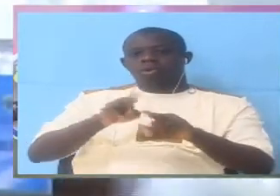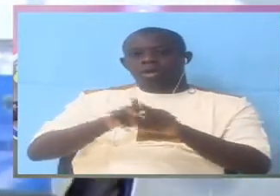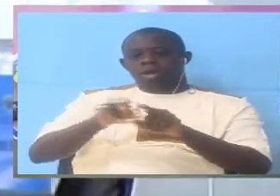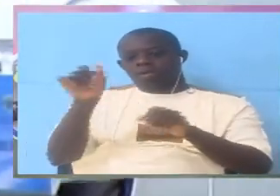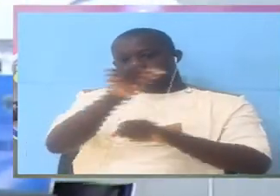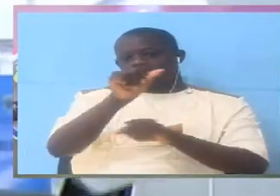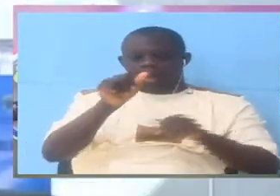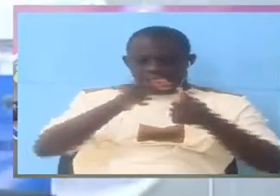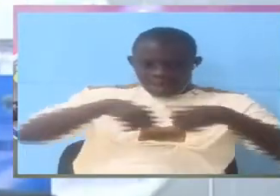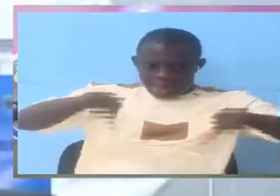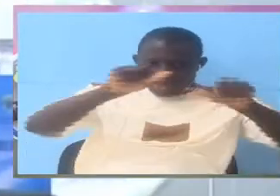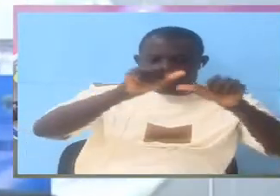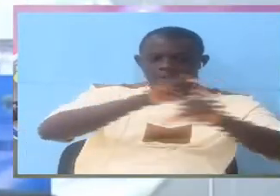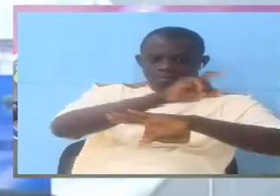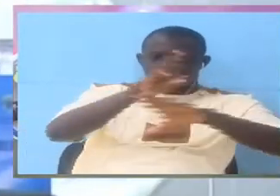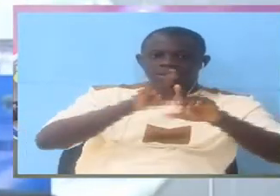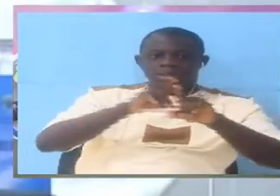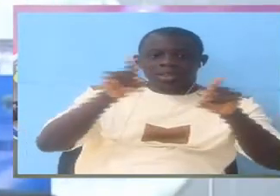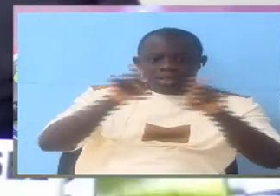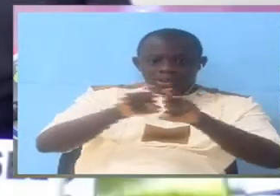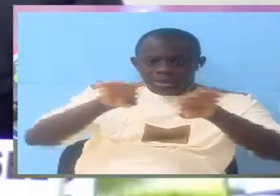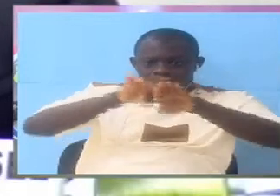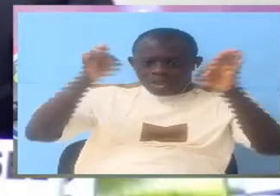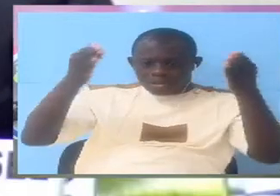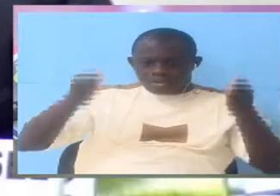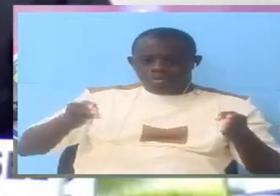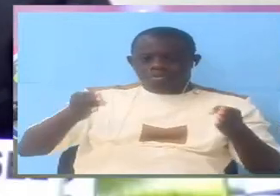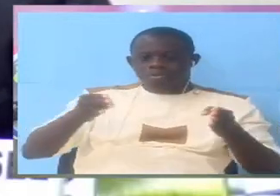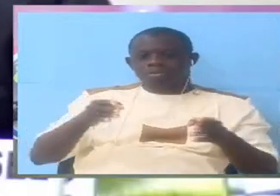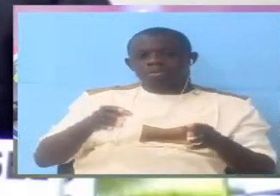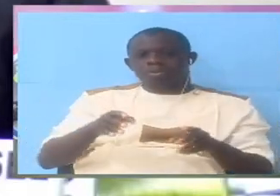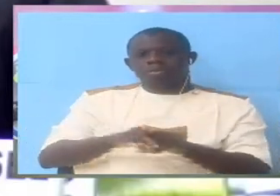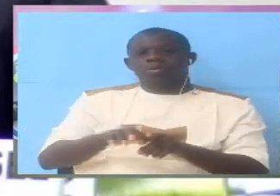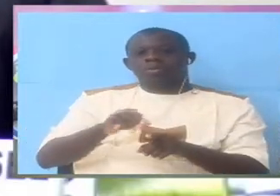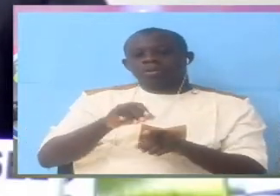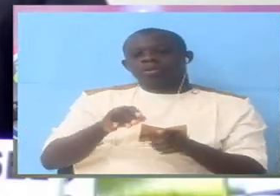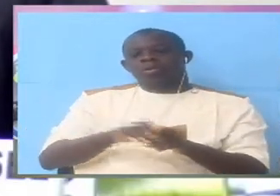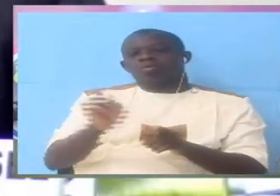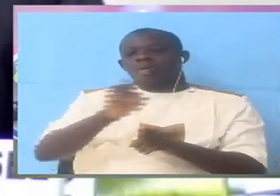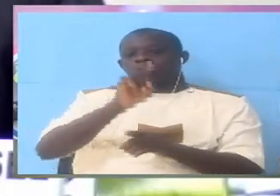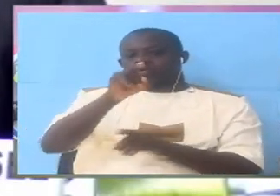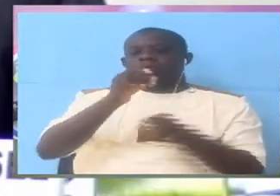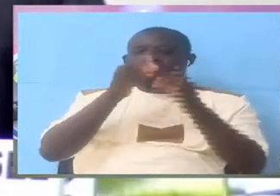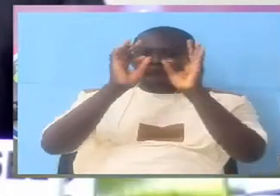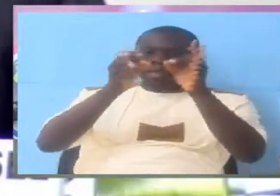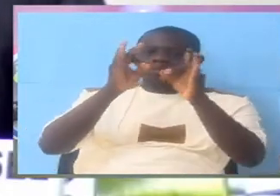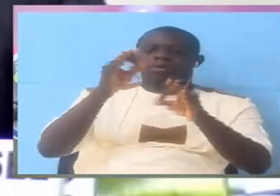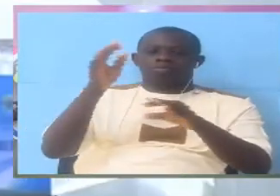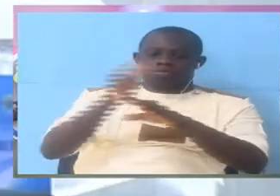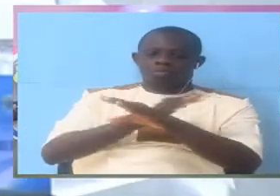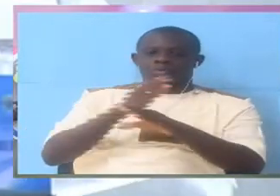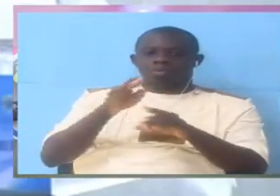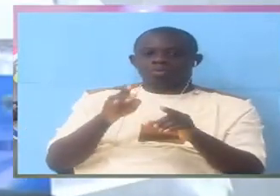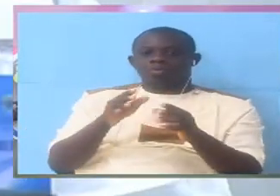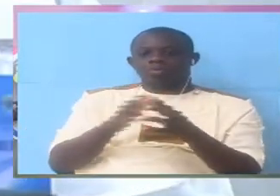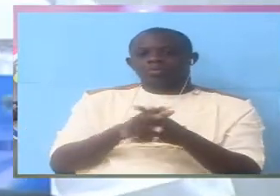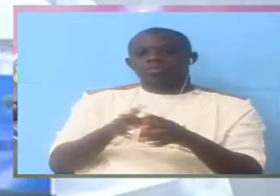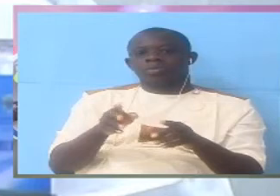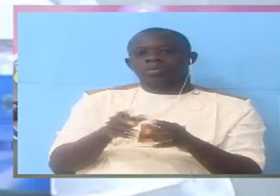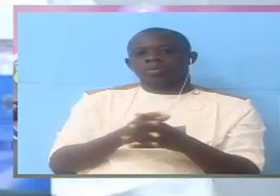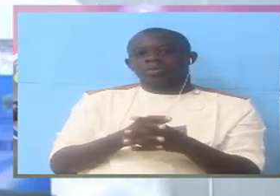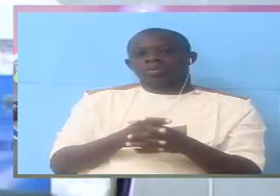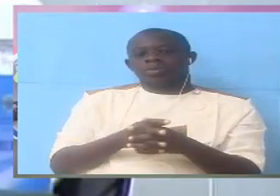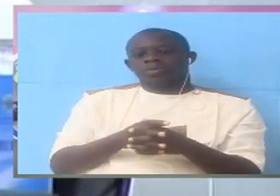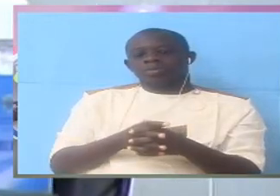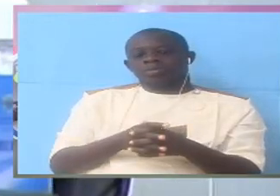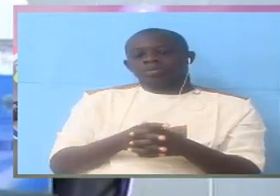It's the same table. But what you described, on his left. What you have described on his left. I was sitting on his left.